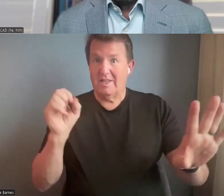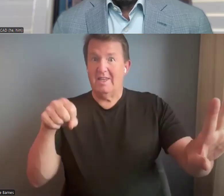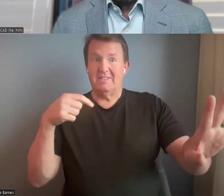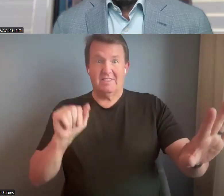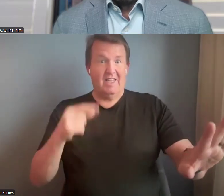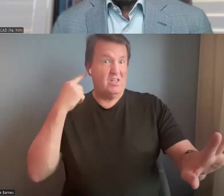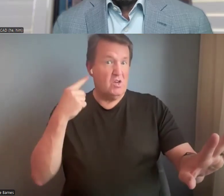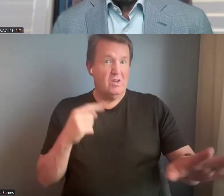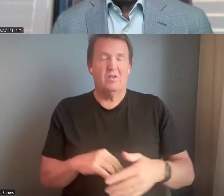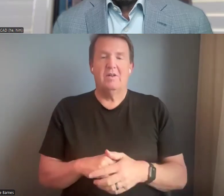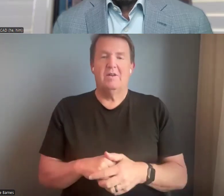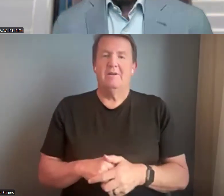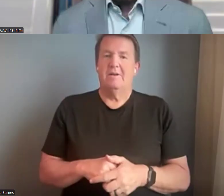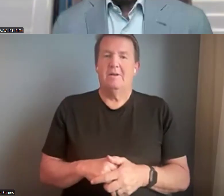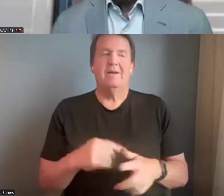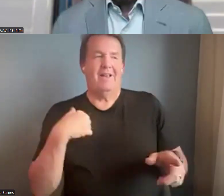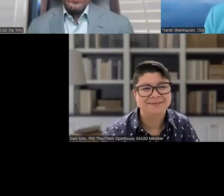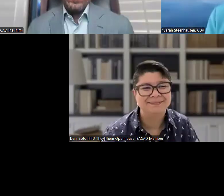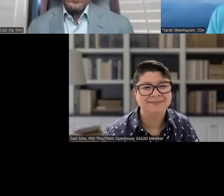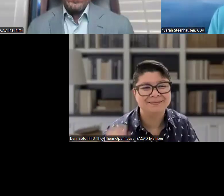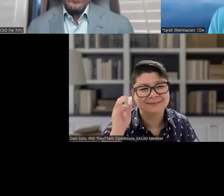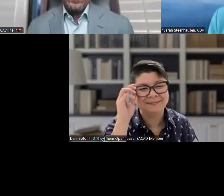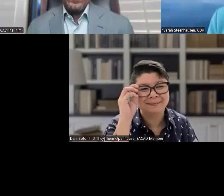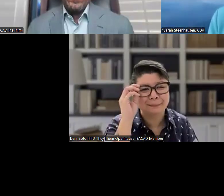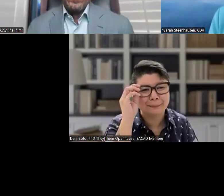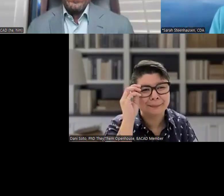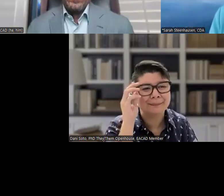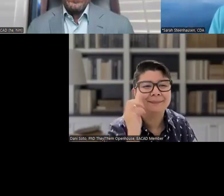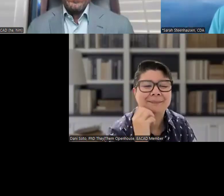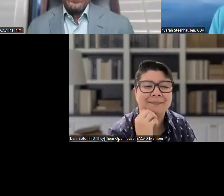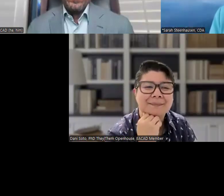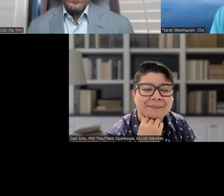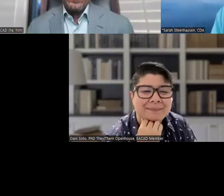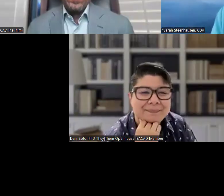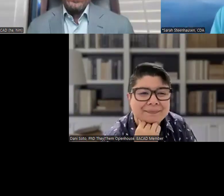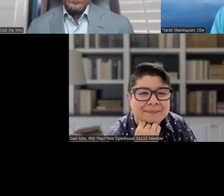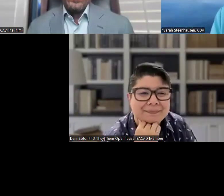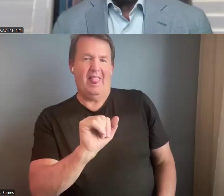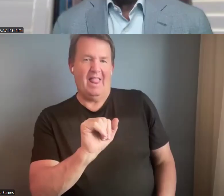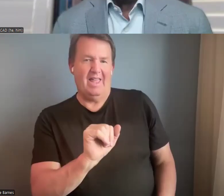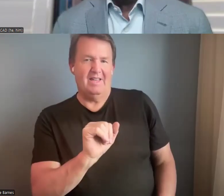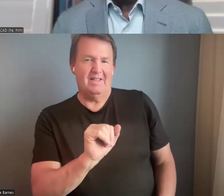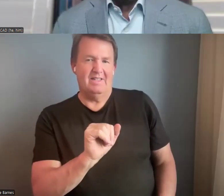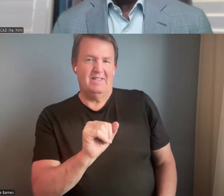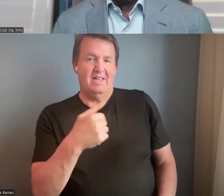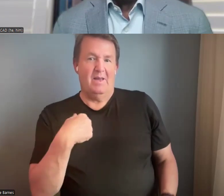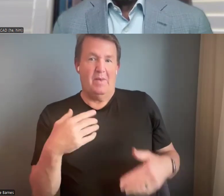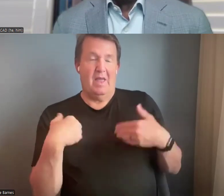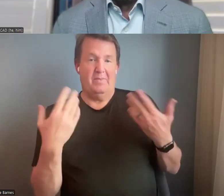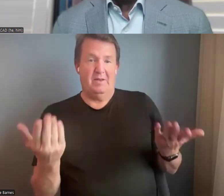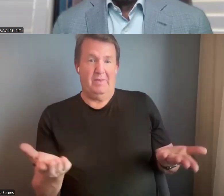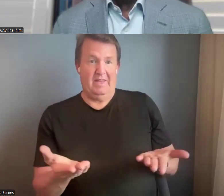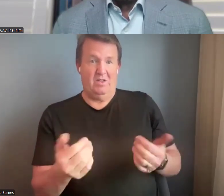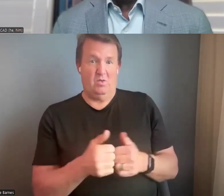you. Okay. I called in. Hi, how are you? It's Alea. Nice Alea. to meet everyone. I am happy to be here with